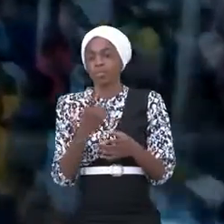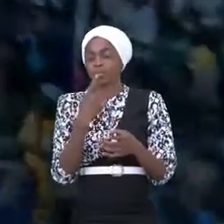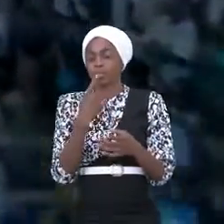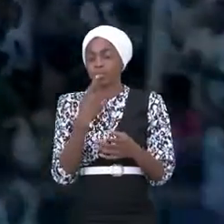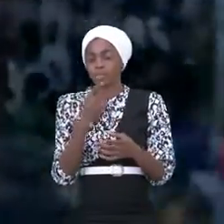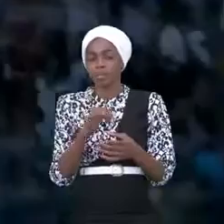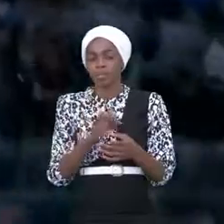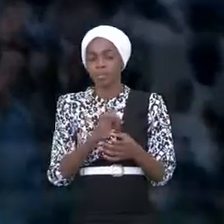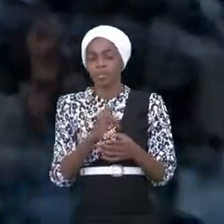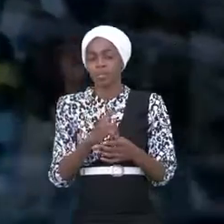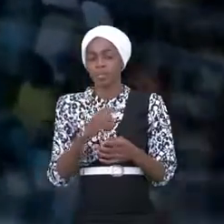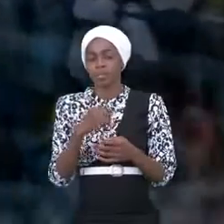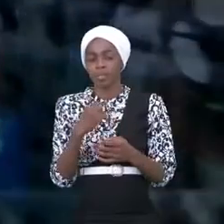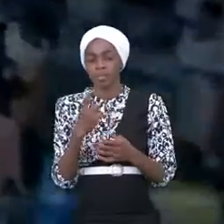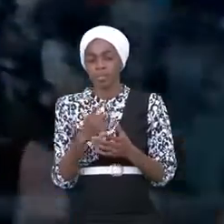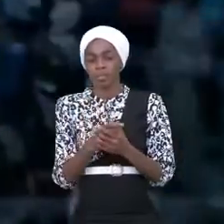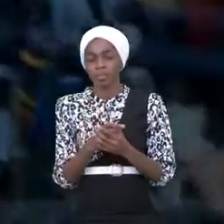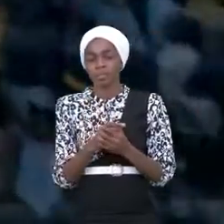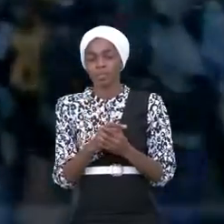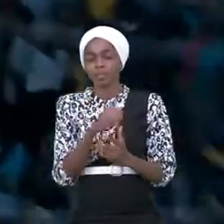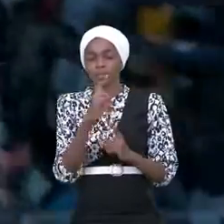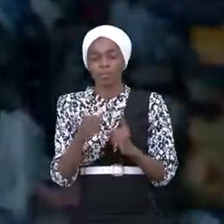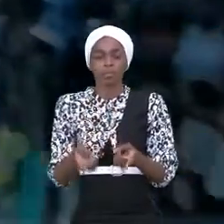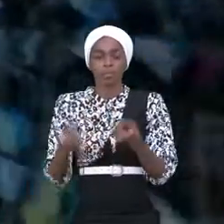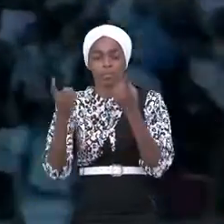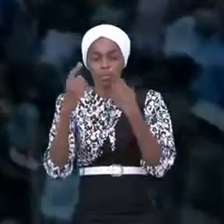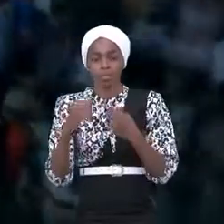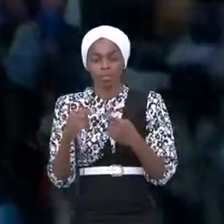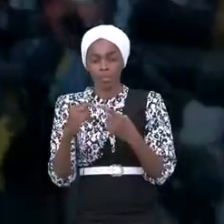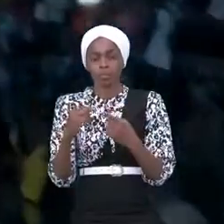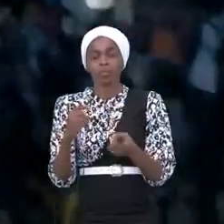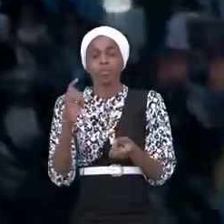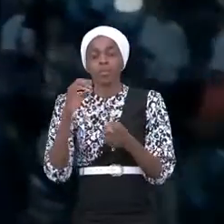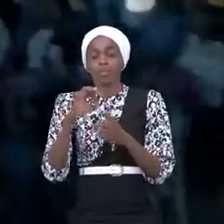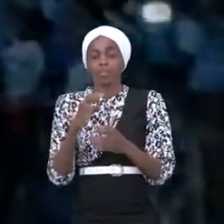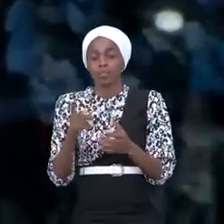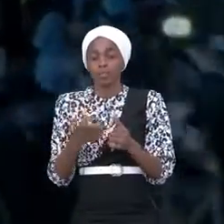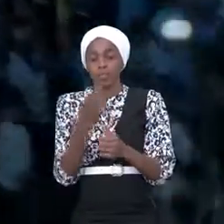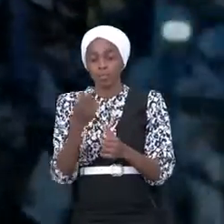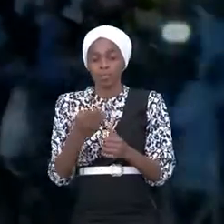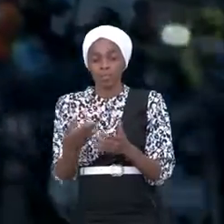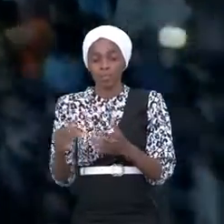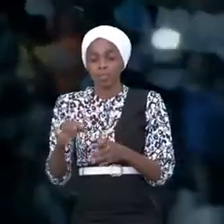I said when he came in Acts 2, the first thing he did was to loose their tongues.